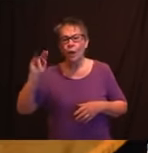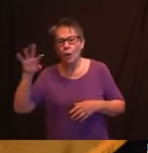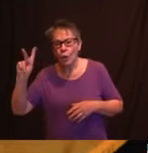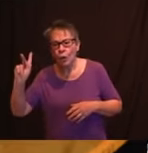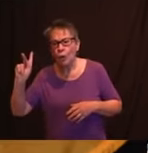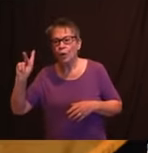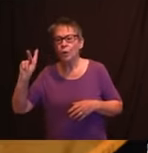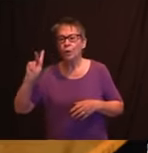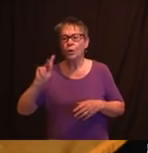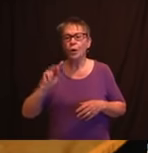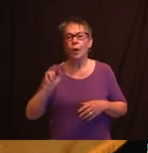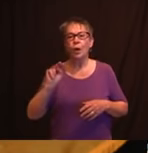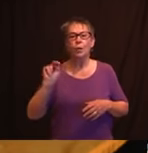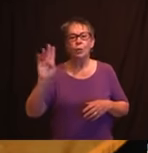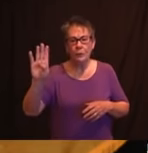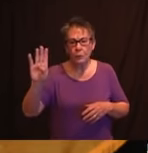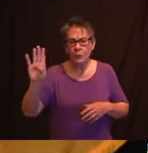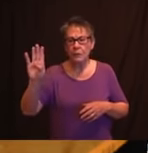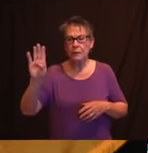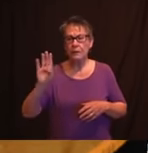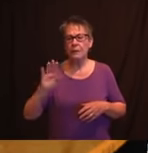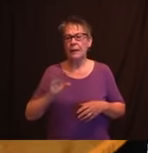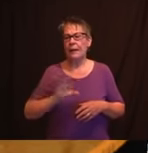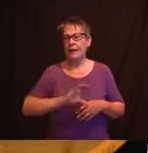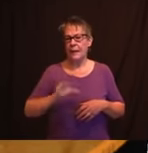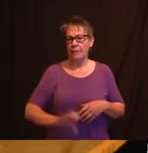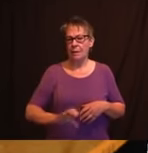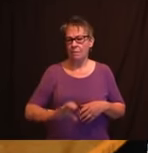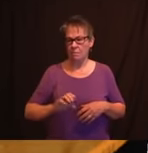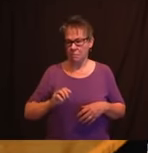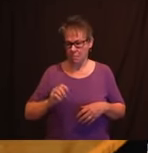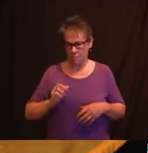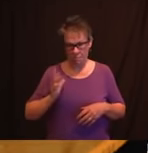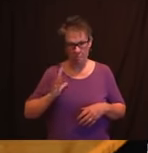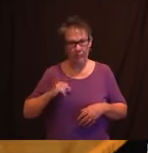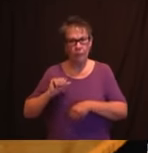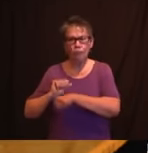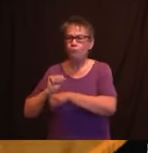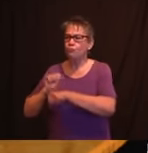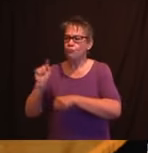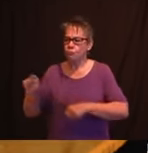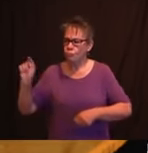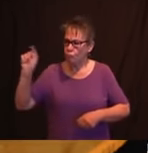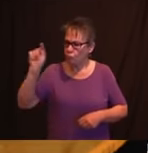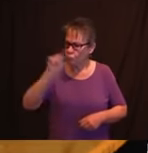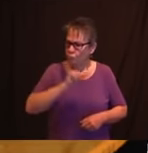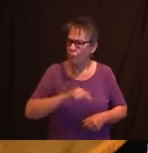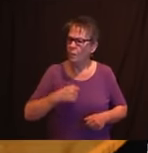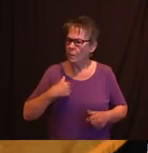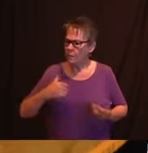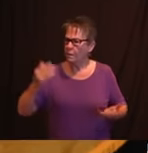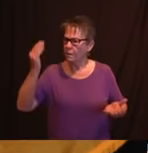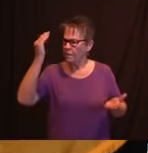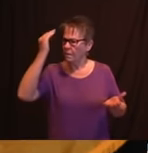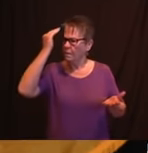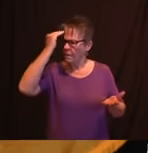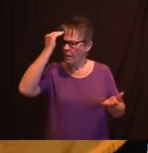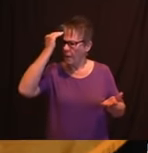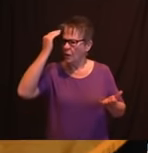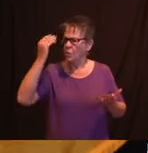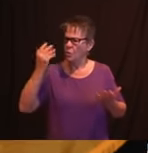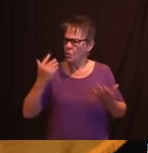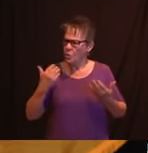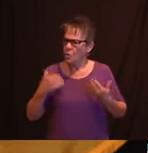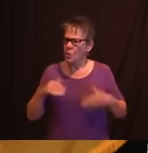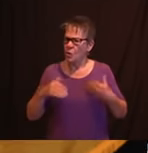I know there is no more important role than a direct caregiver. These caregivers at our nursing